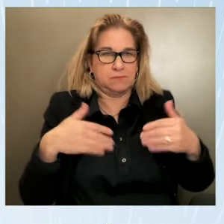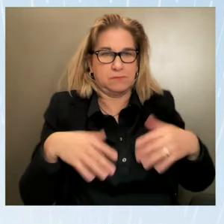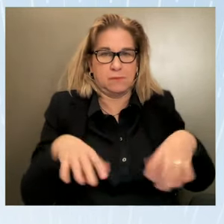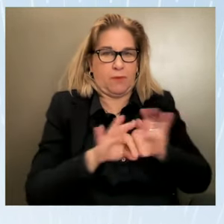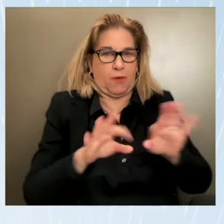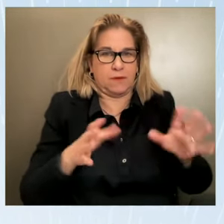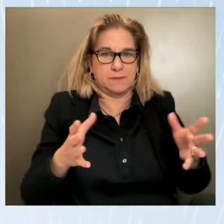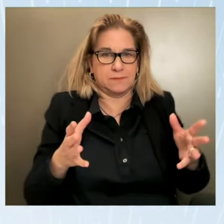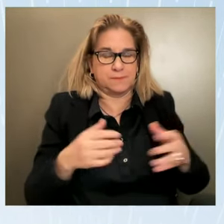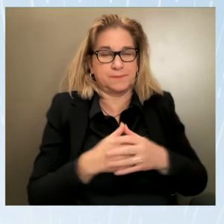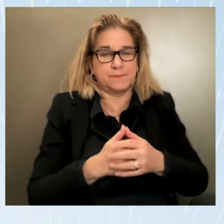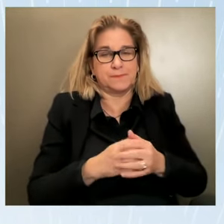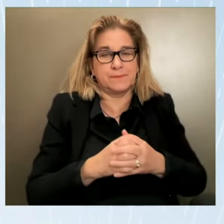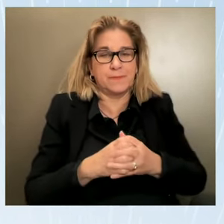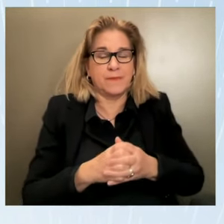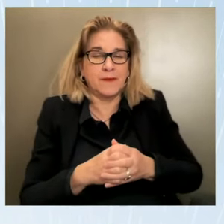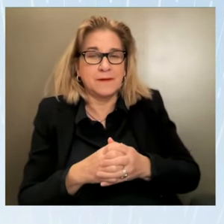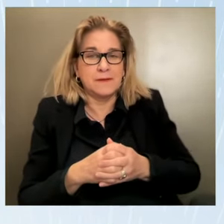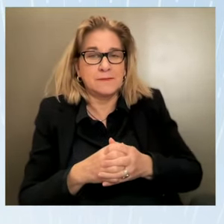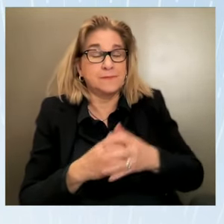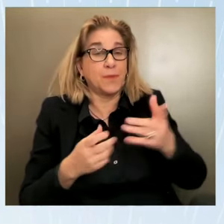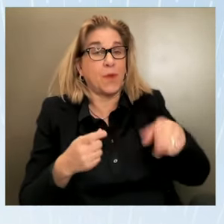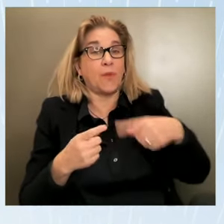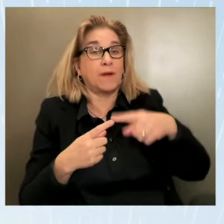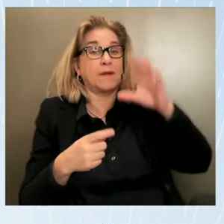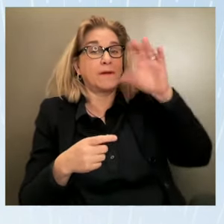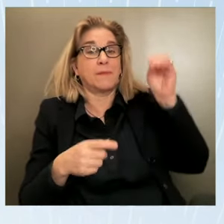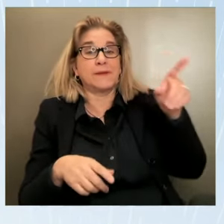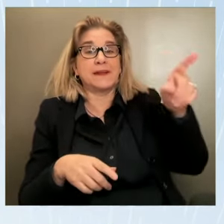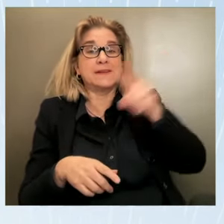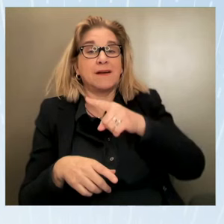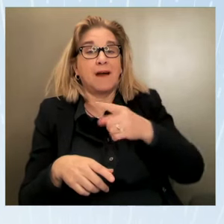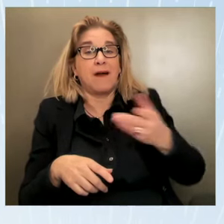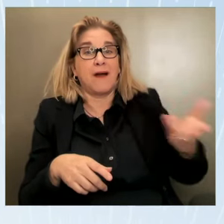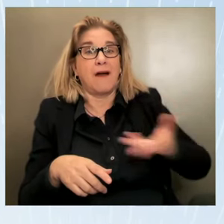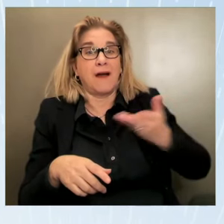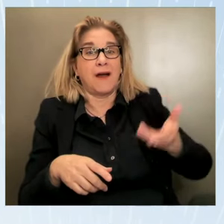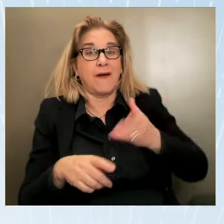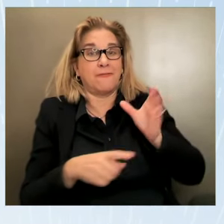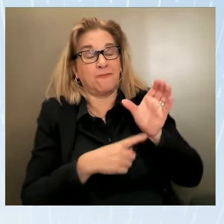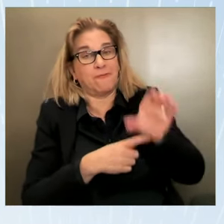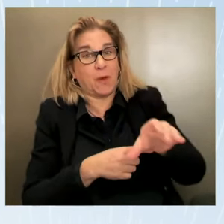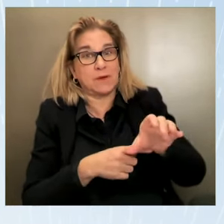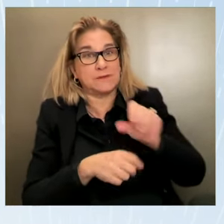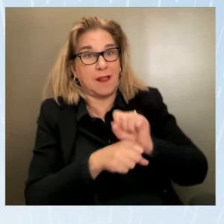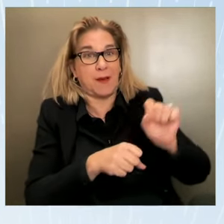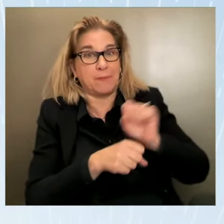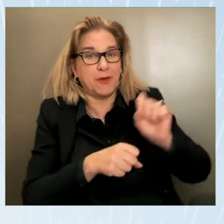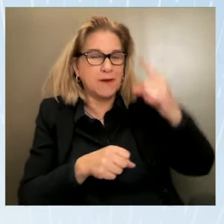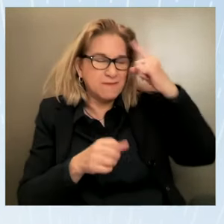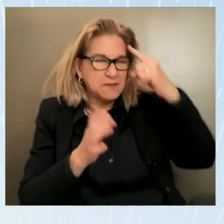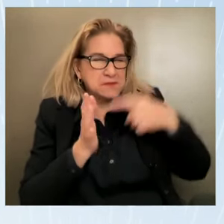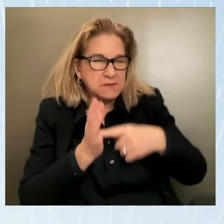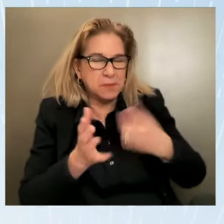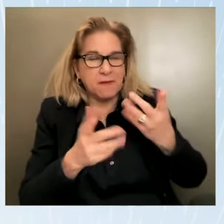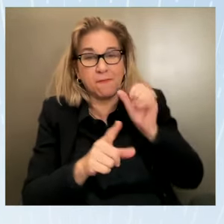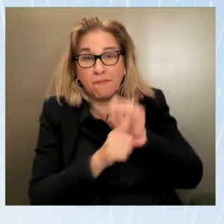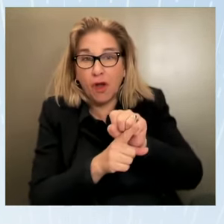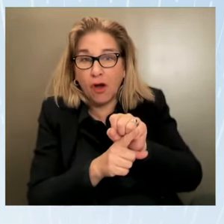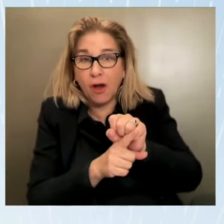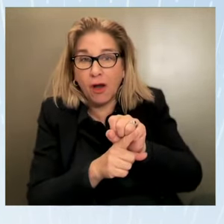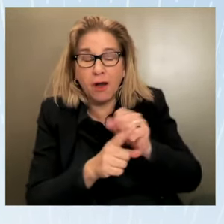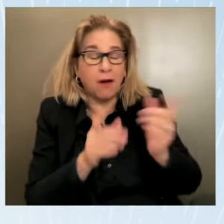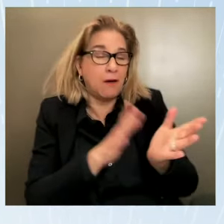or fraud or coercion to exploit workers, their actions actually also violate the